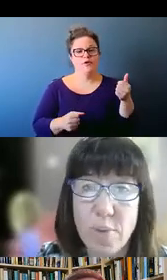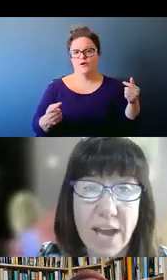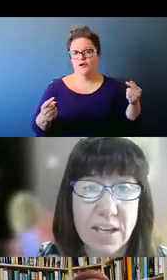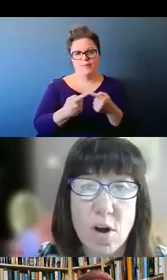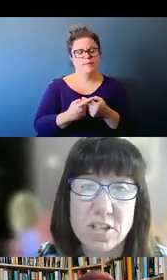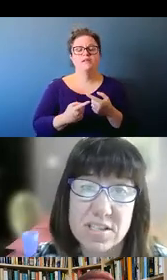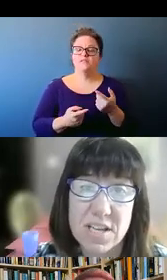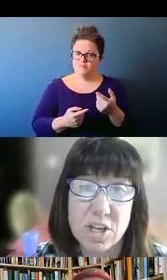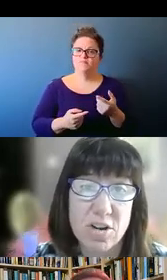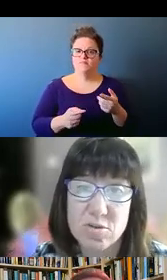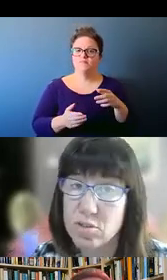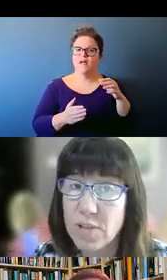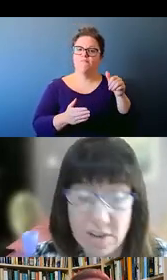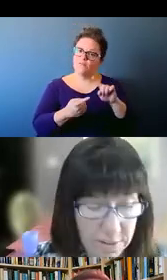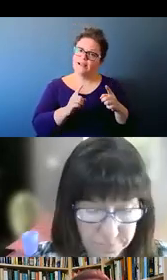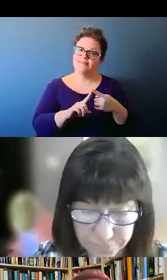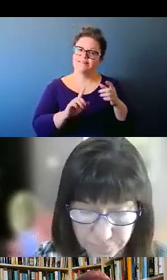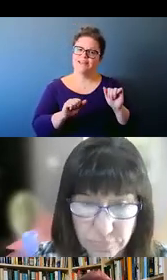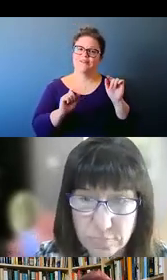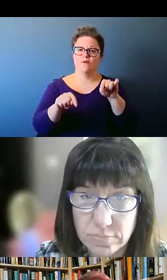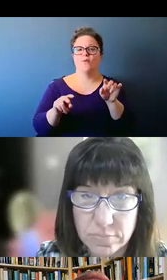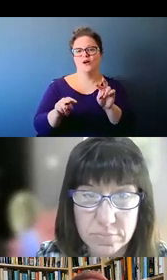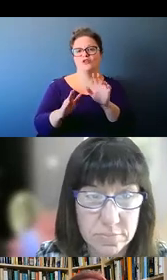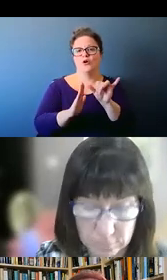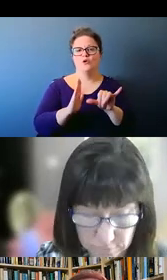to go back and watch the session on YouTube later.